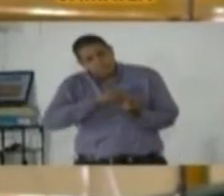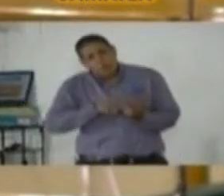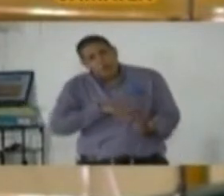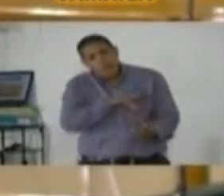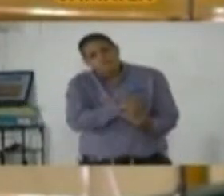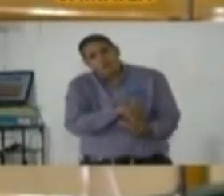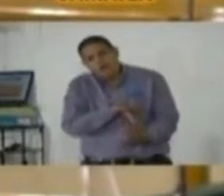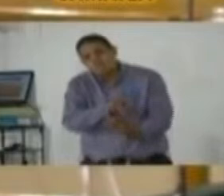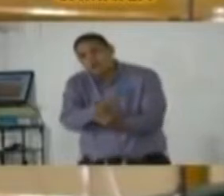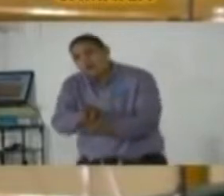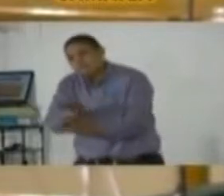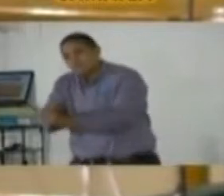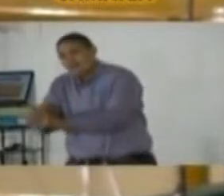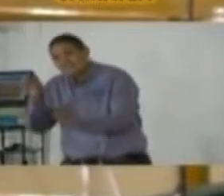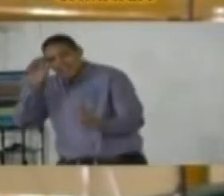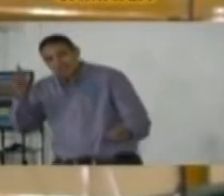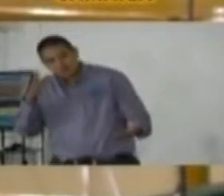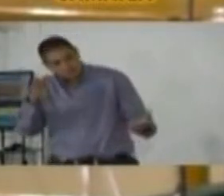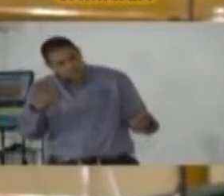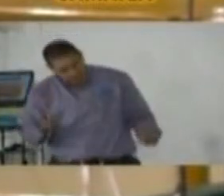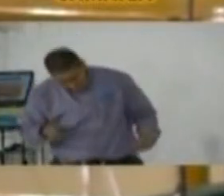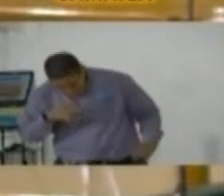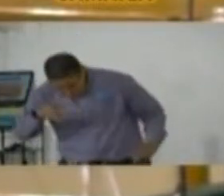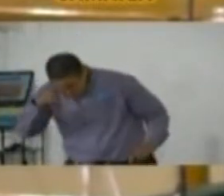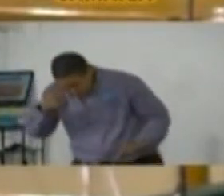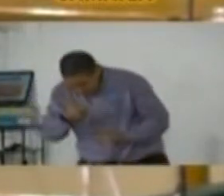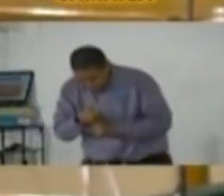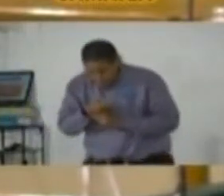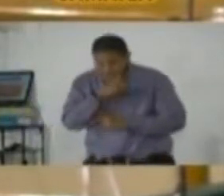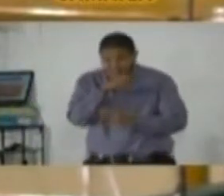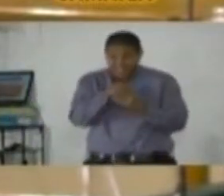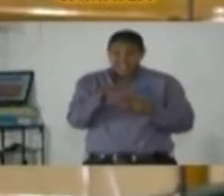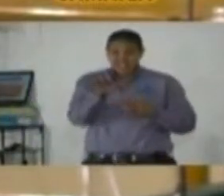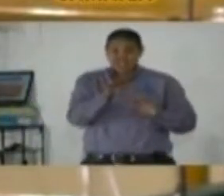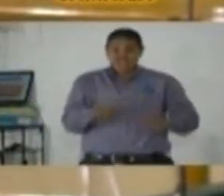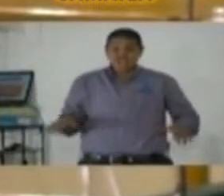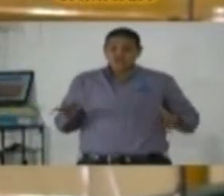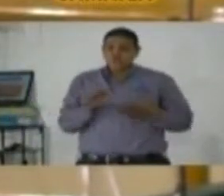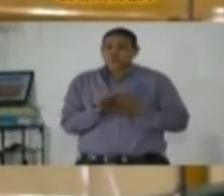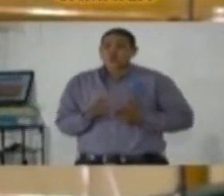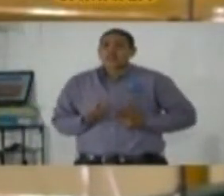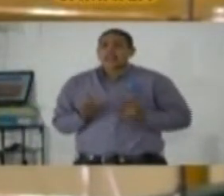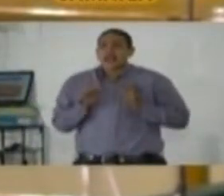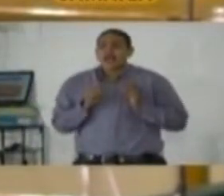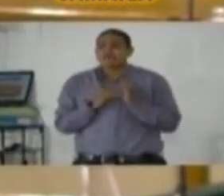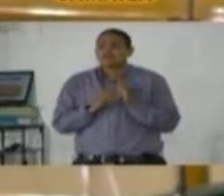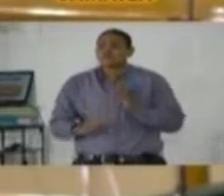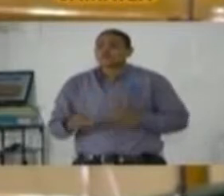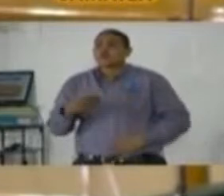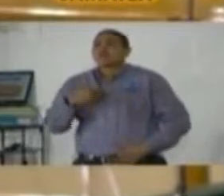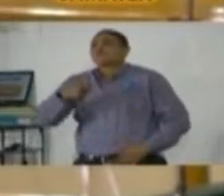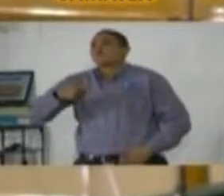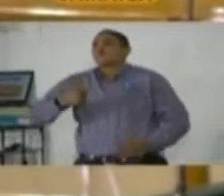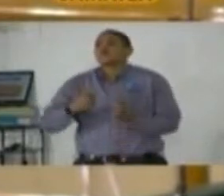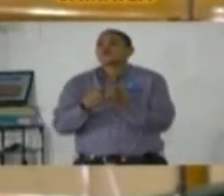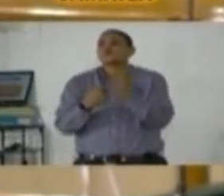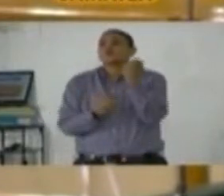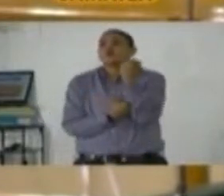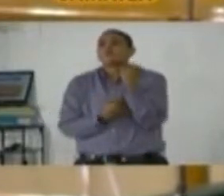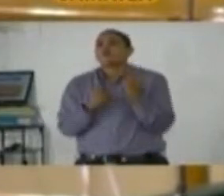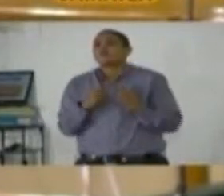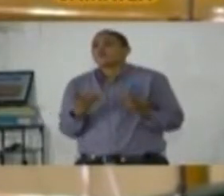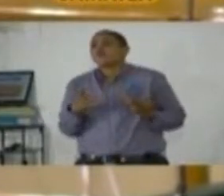child's education. When parents are engaged in their children's school lives, students have the home support and knowledge they